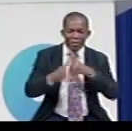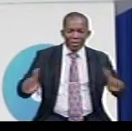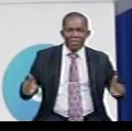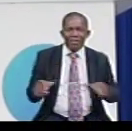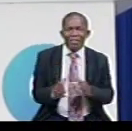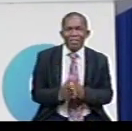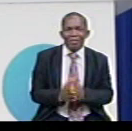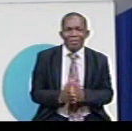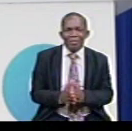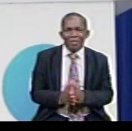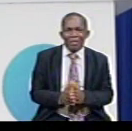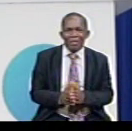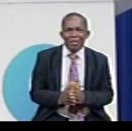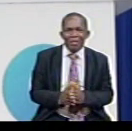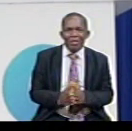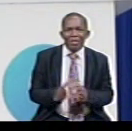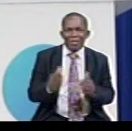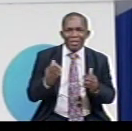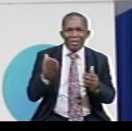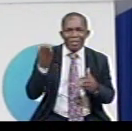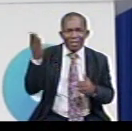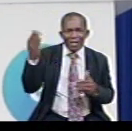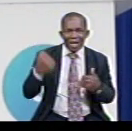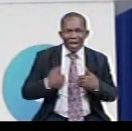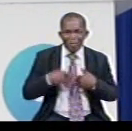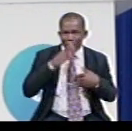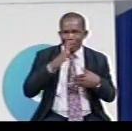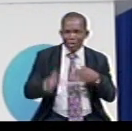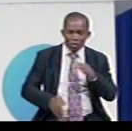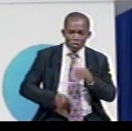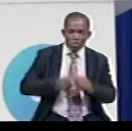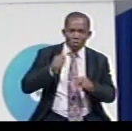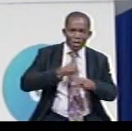There have been supernatural intervention in the life of many people.